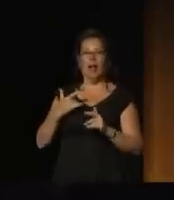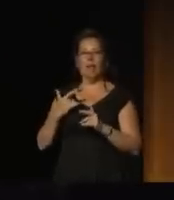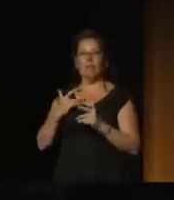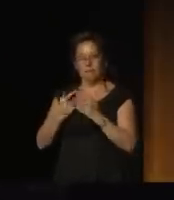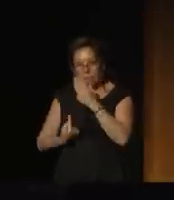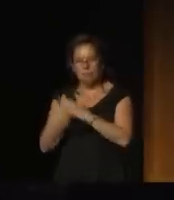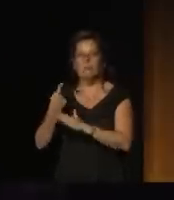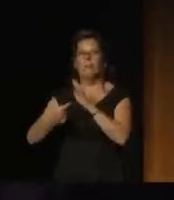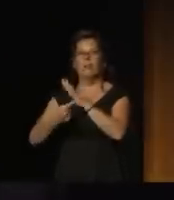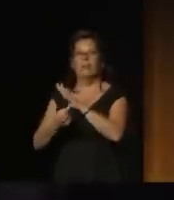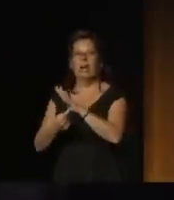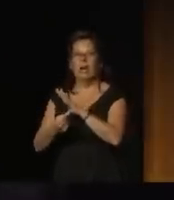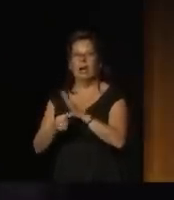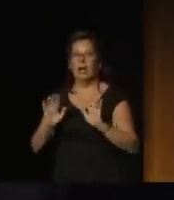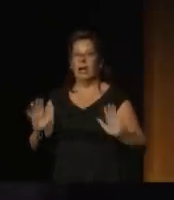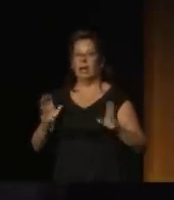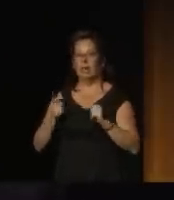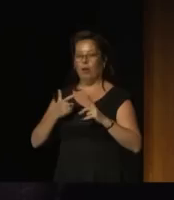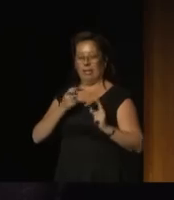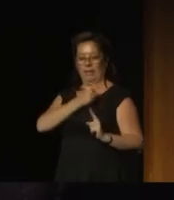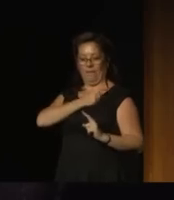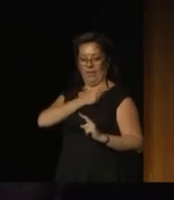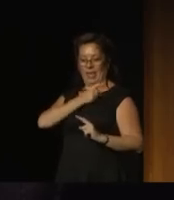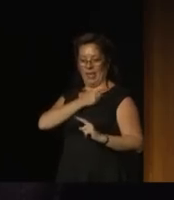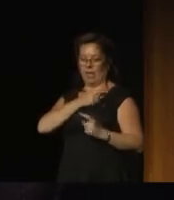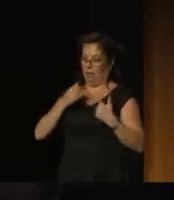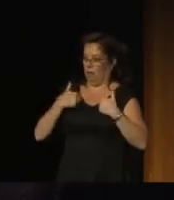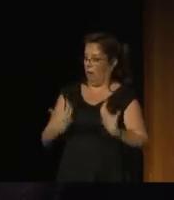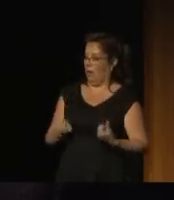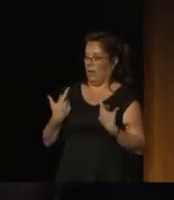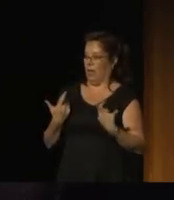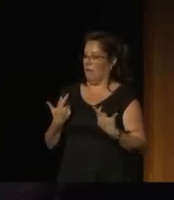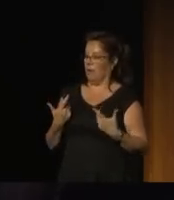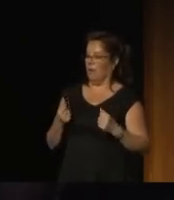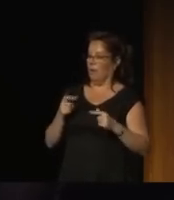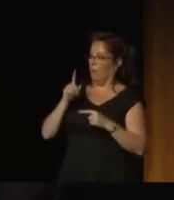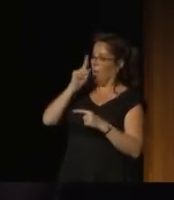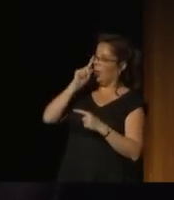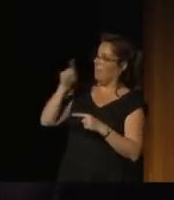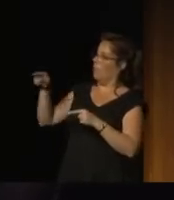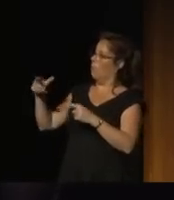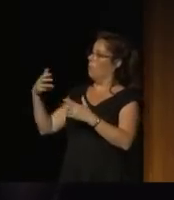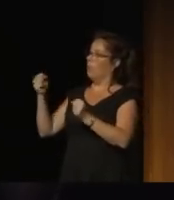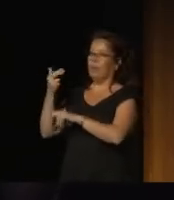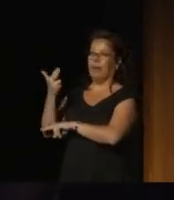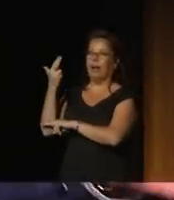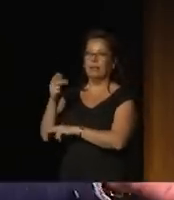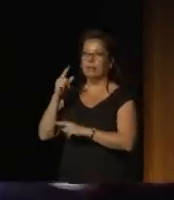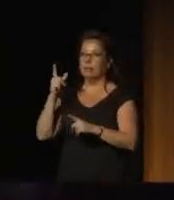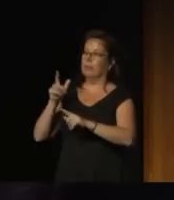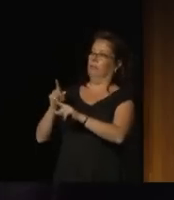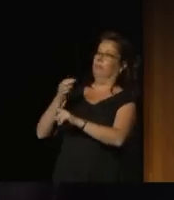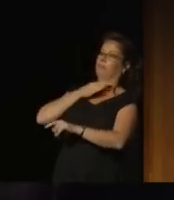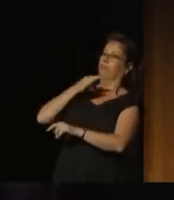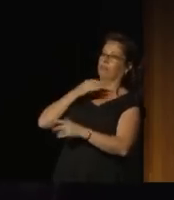a fear. I hear this where I live in America all the time, where the people, we have guns, Confederate flags. We just had a big debate